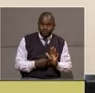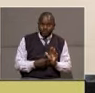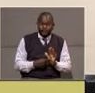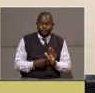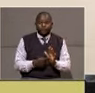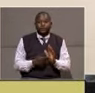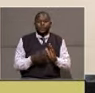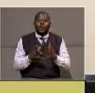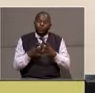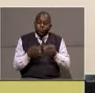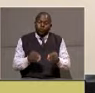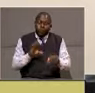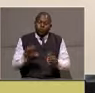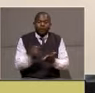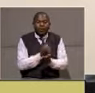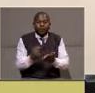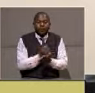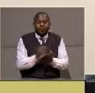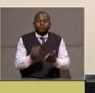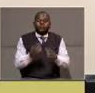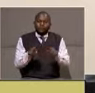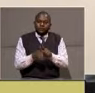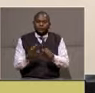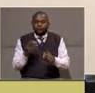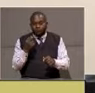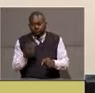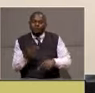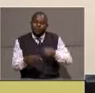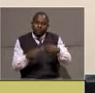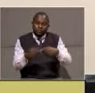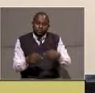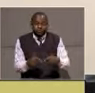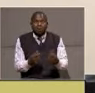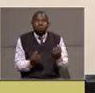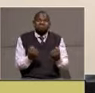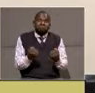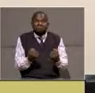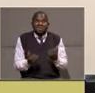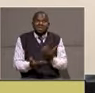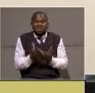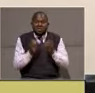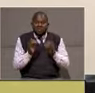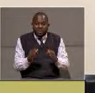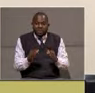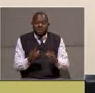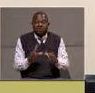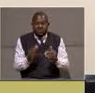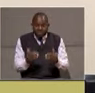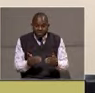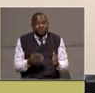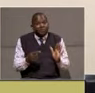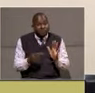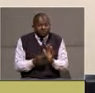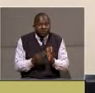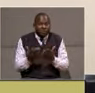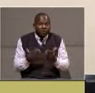there are points that you lose on your permit. And you will realize that if you continue being reckless and committing such offenses, you'll come to a point